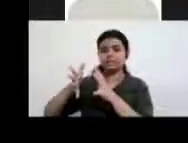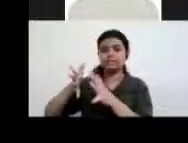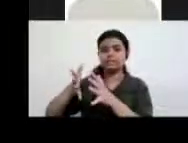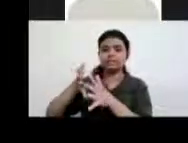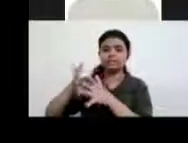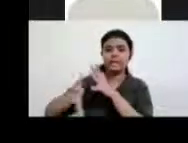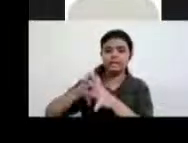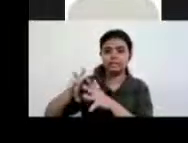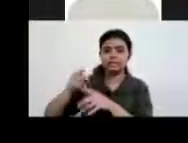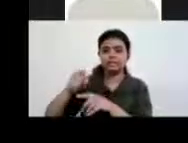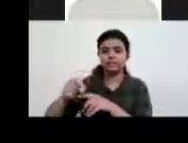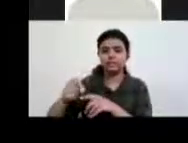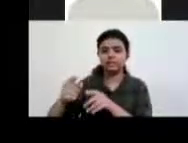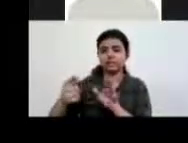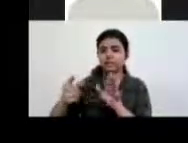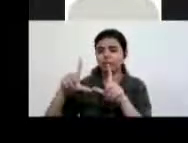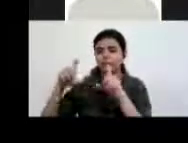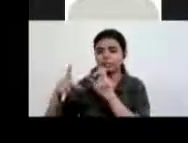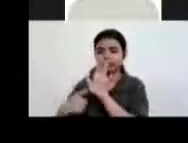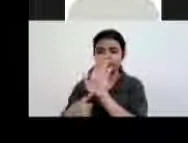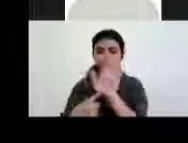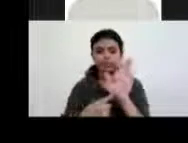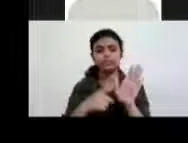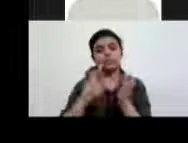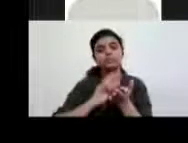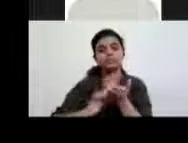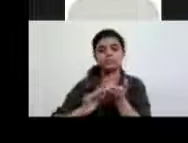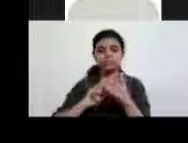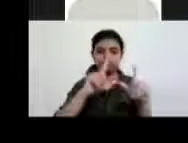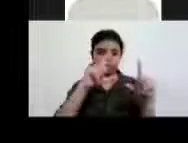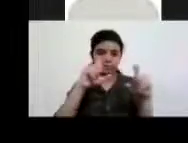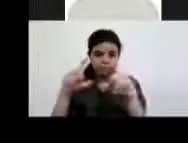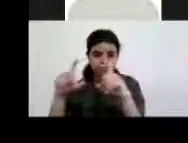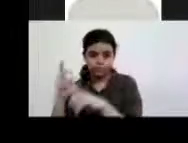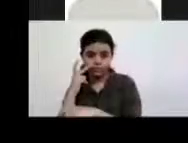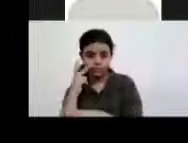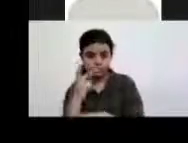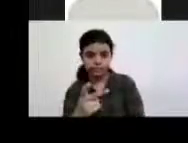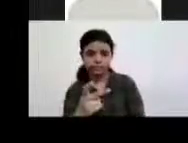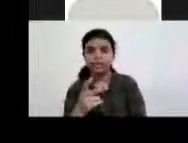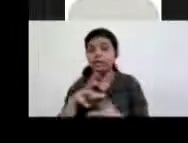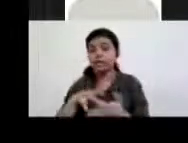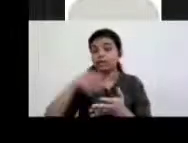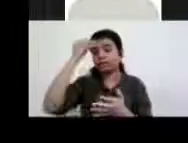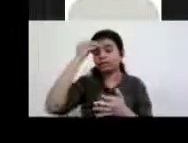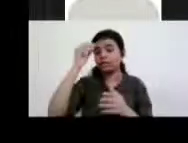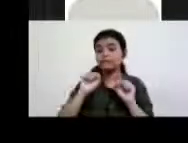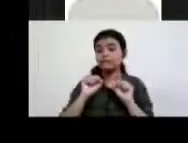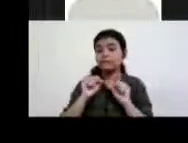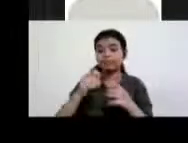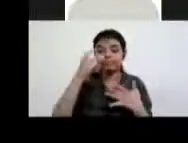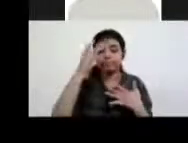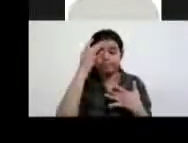read language and plain language. So this is for people with learning disabilities and cognitive